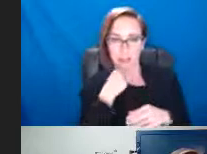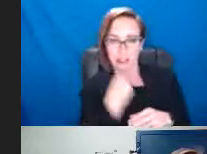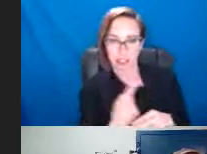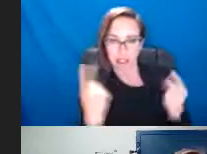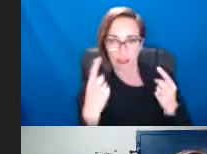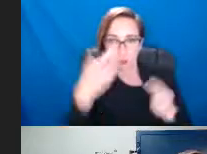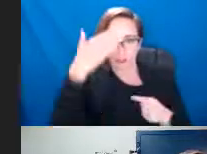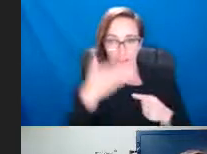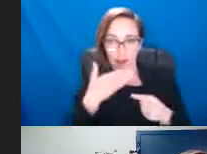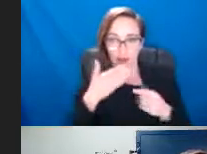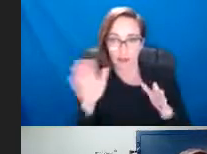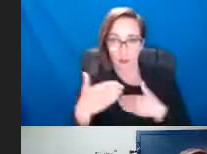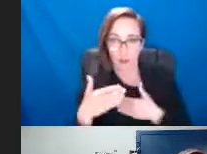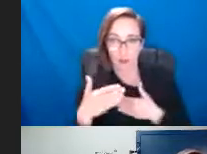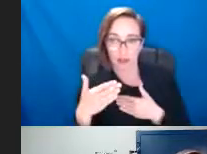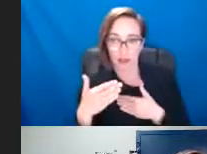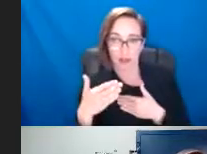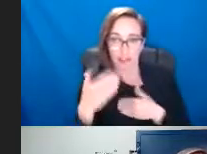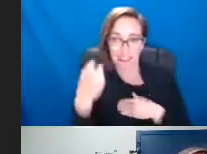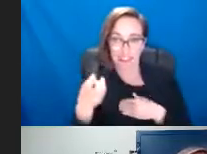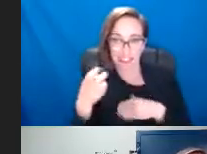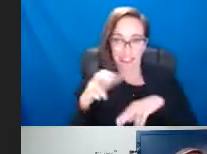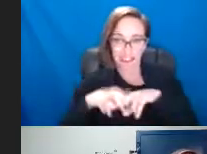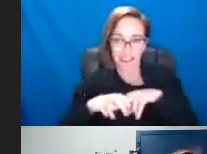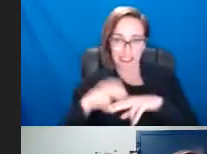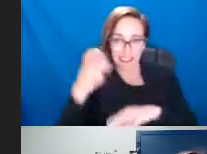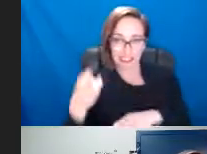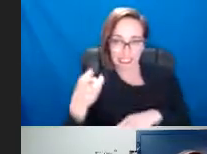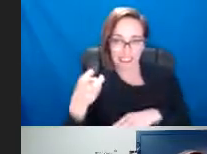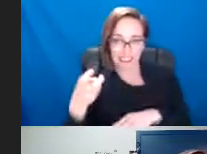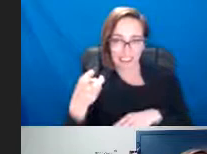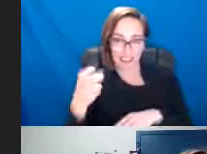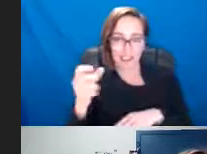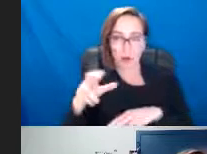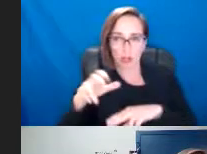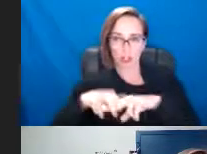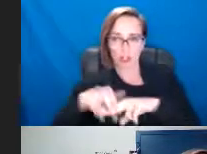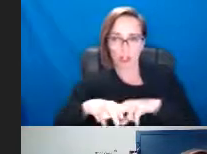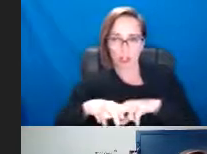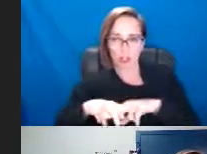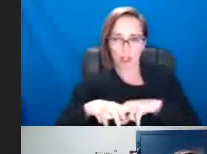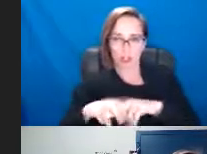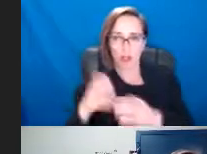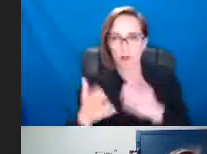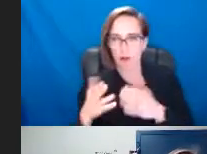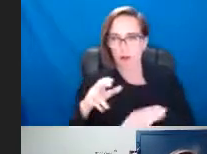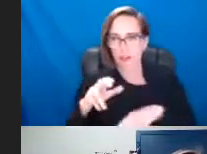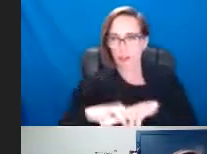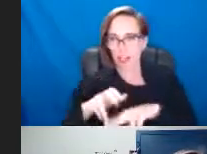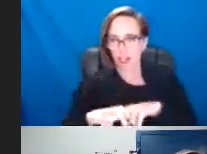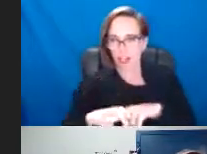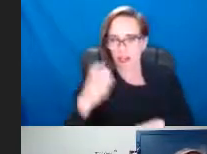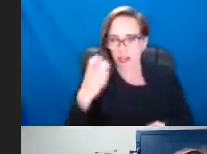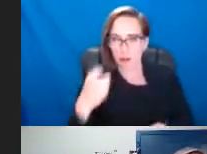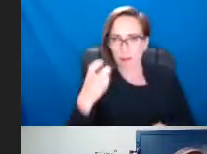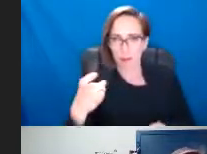the room is either sitting down or there is a chair there. So actually, I think it's that there's a chair there and that there